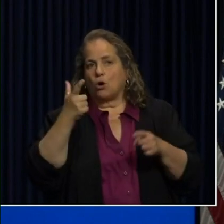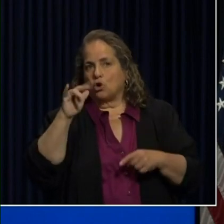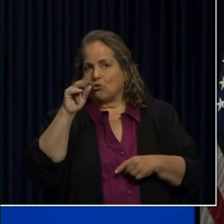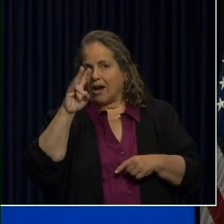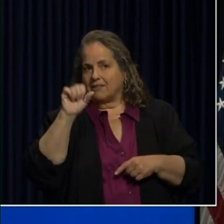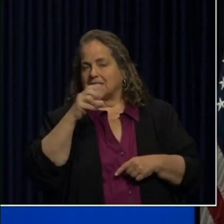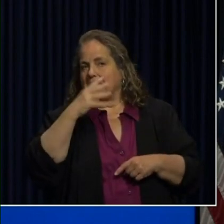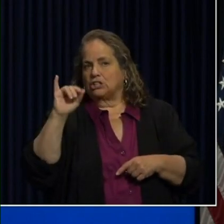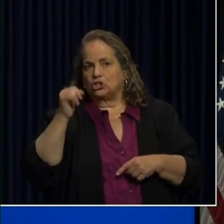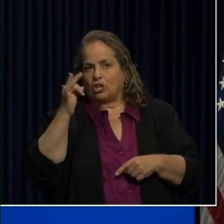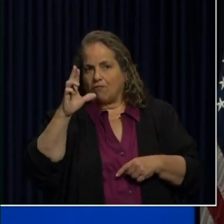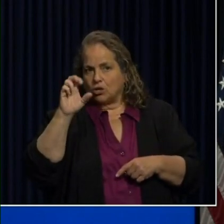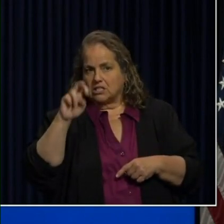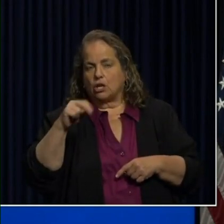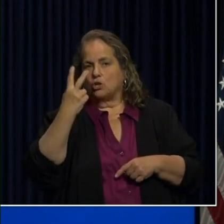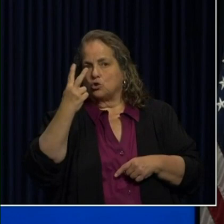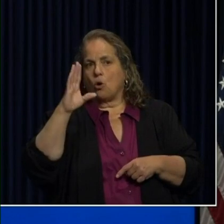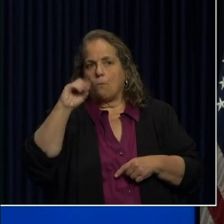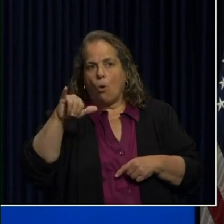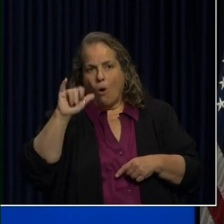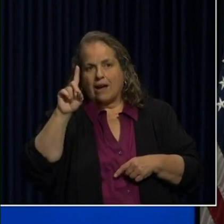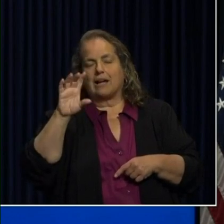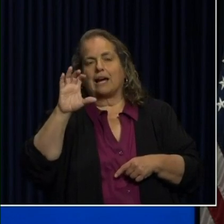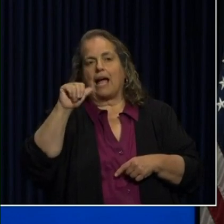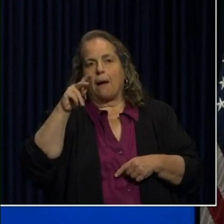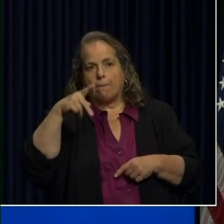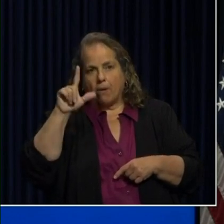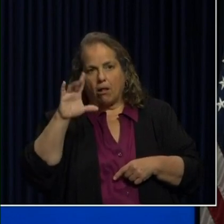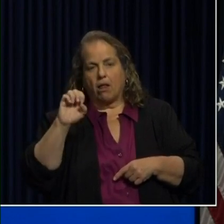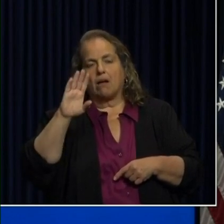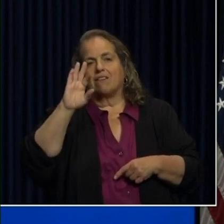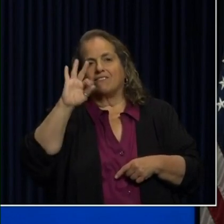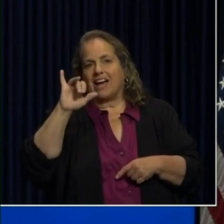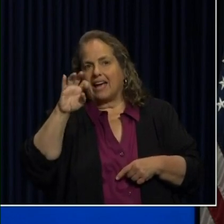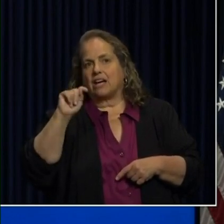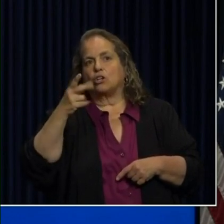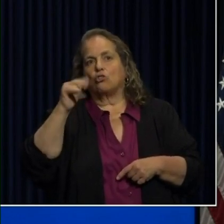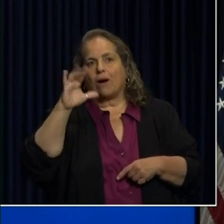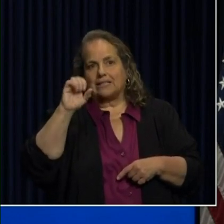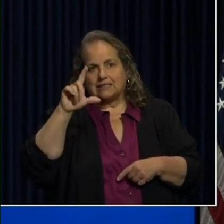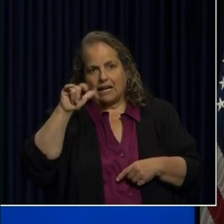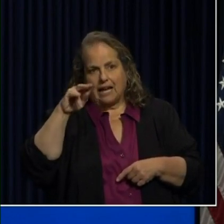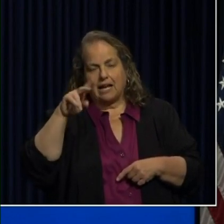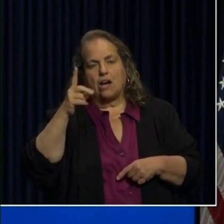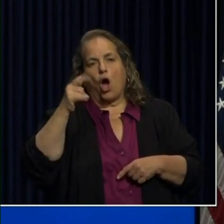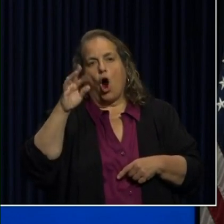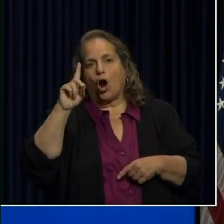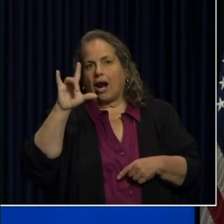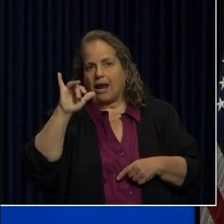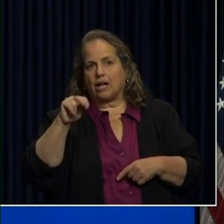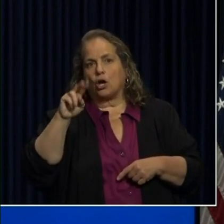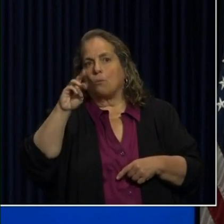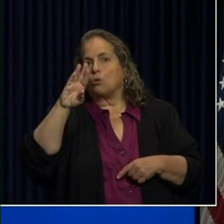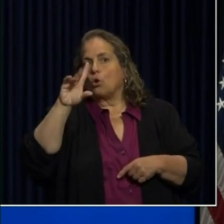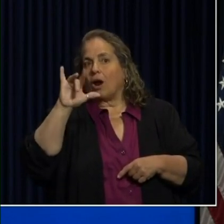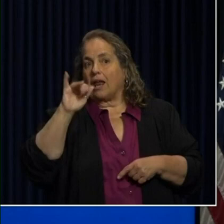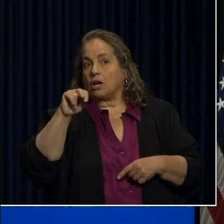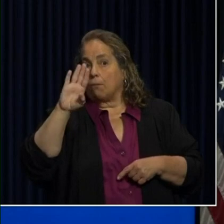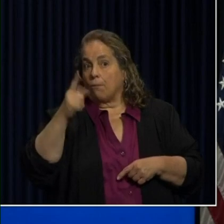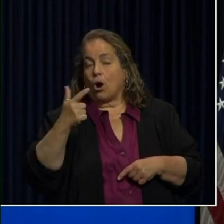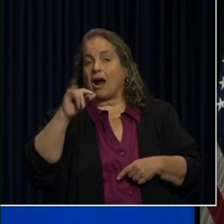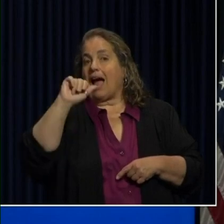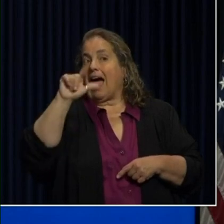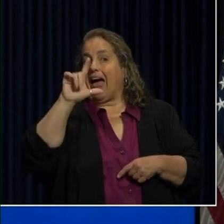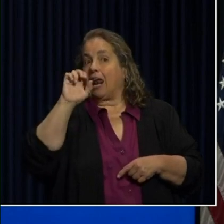and Jefferson, 2 from Boyd, Campbell, Davis, Fayette, Grayson, Hardin, Harrison, and Muhlenberg, and 1 from Allen,